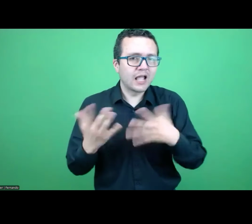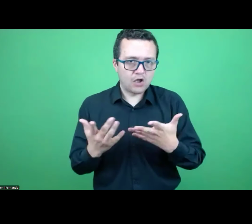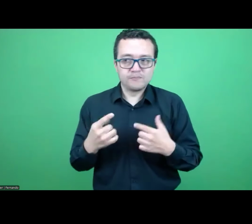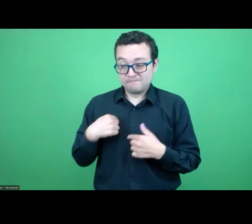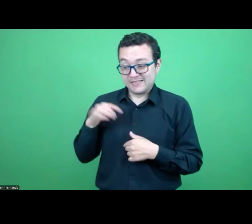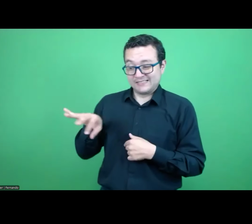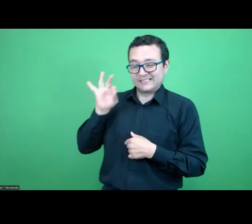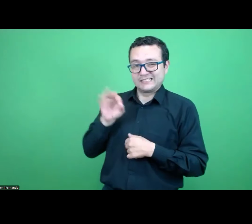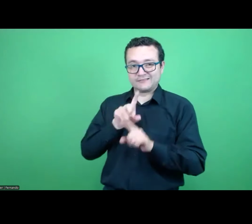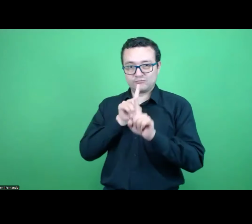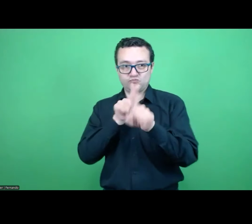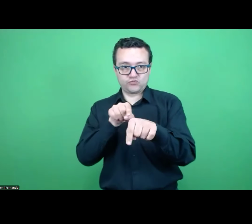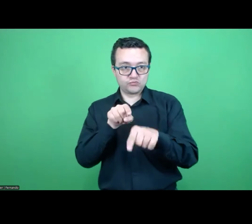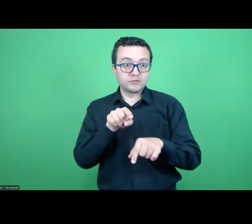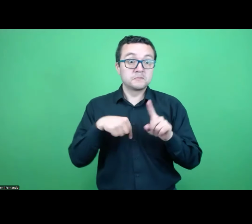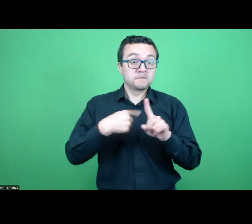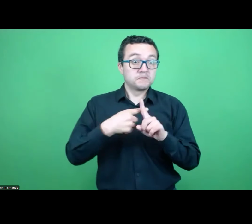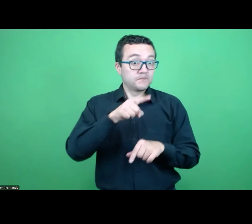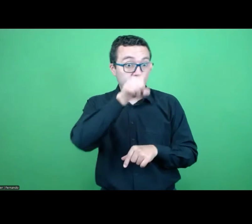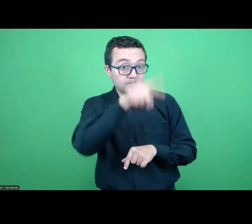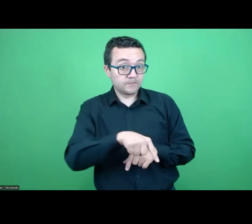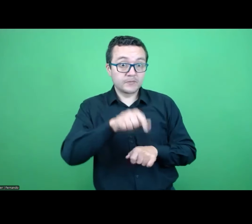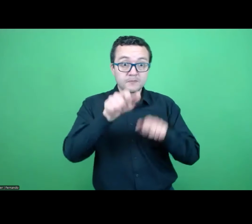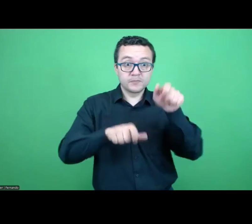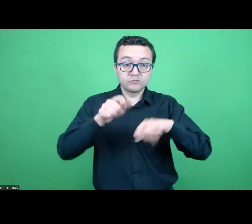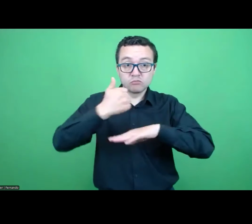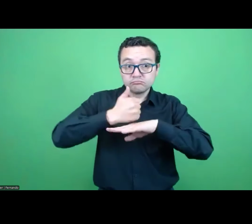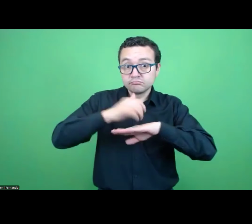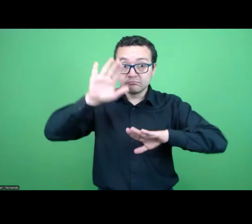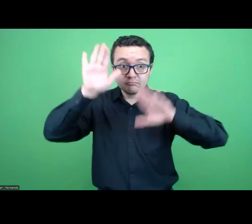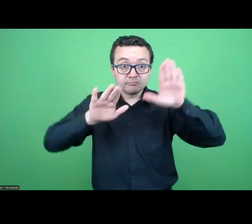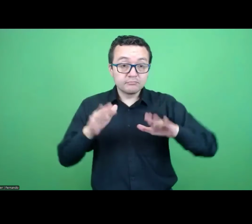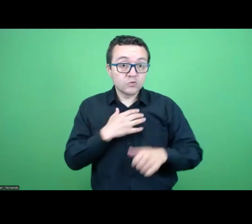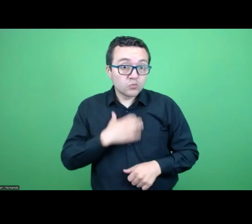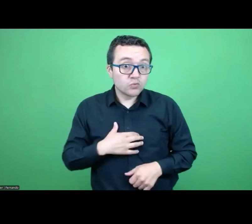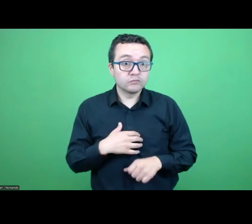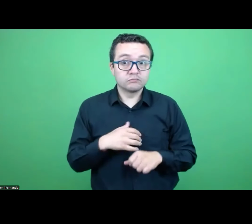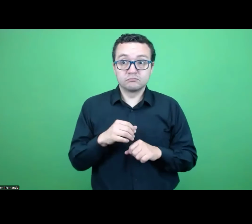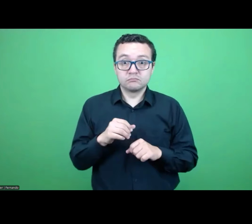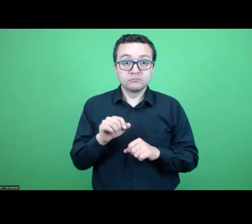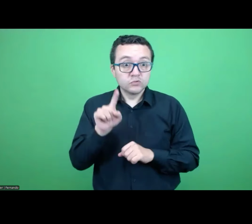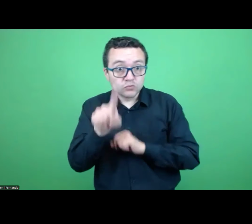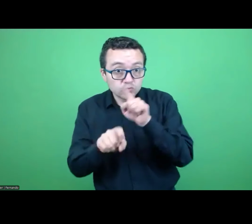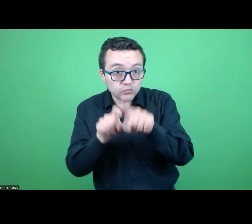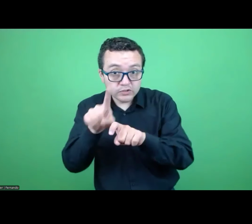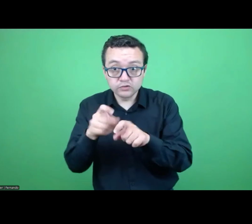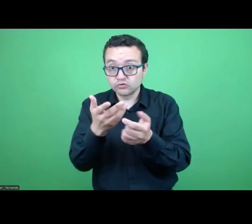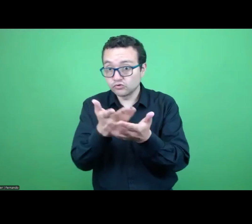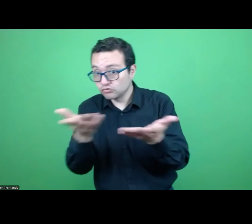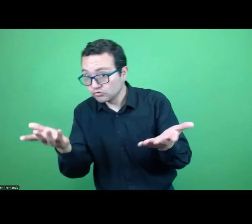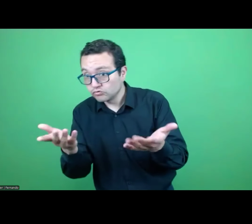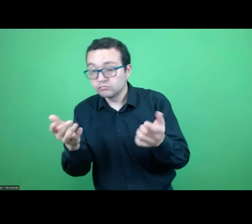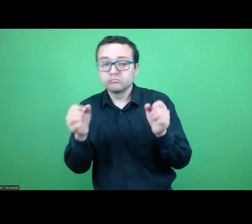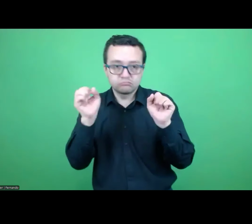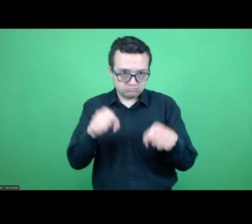questions for Fatum or G1, feel free to raise your hand, and we'll get